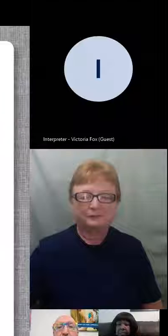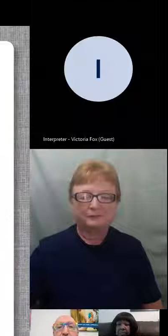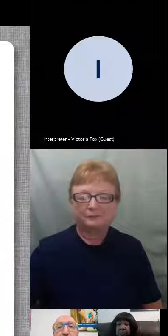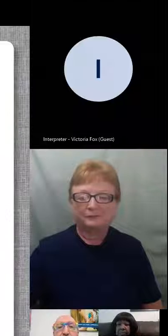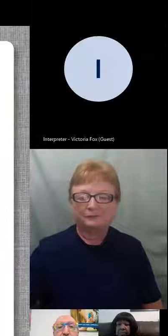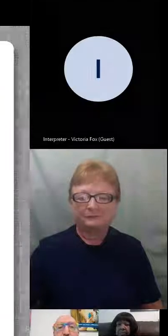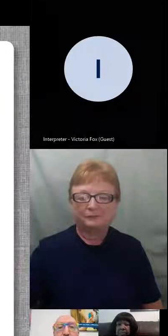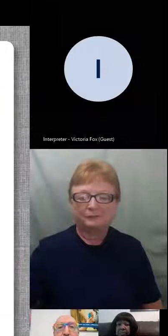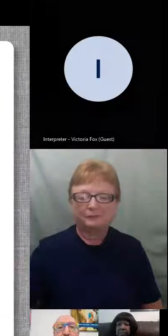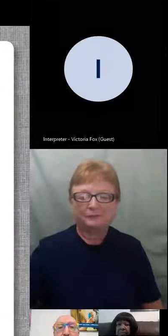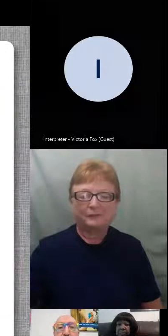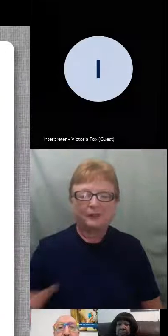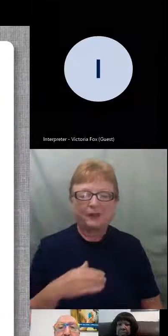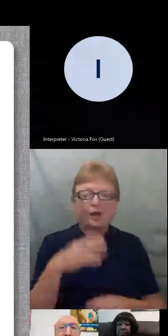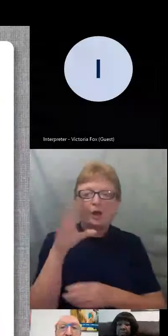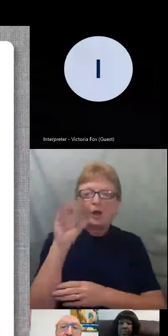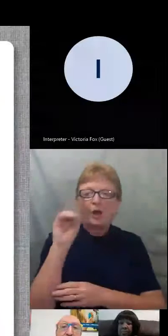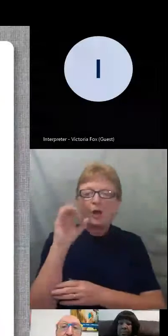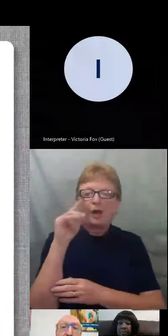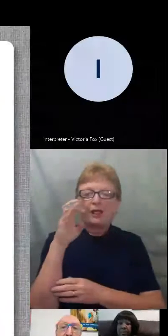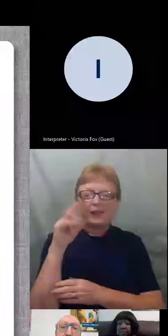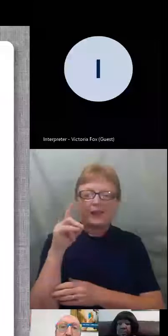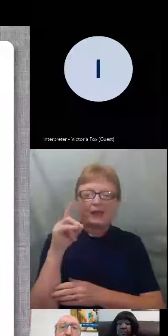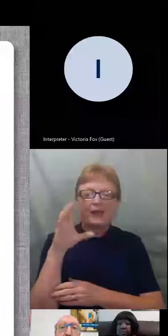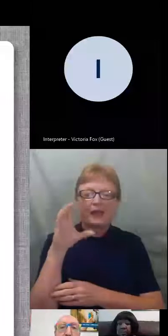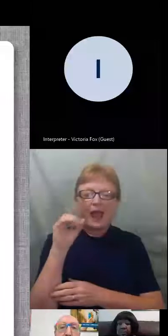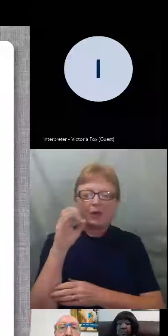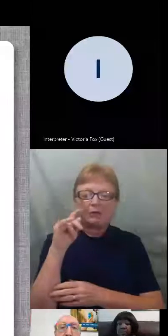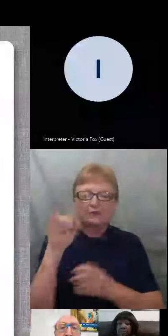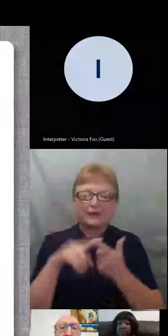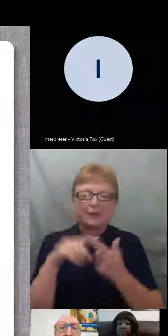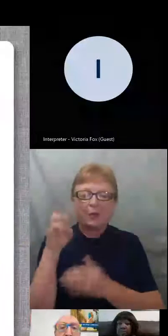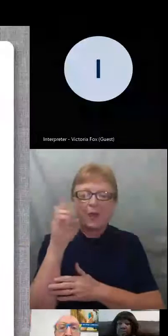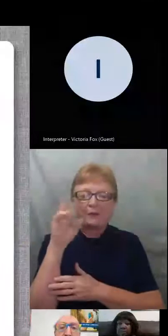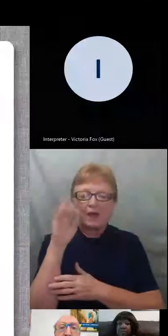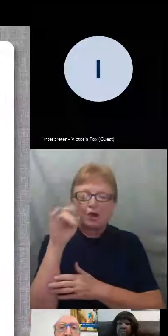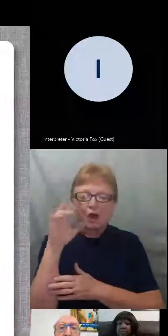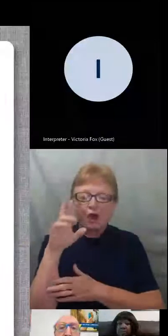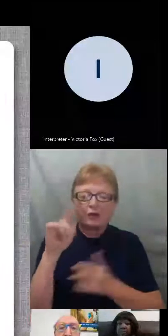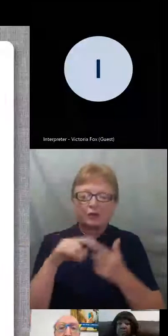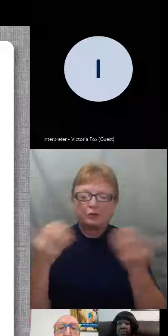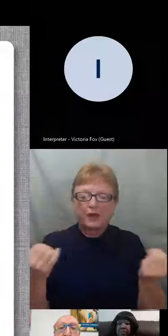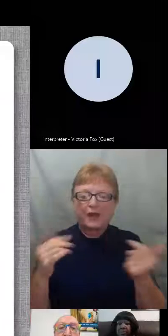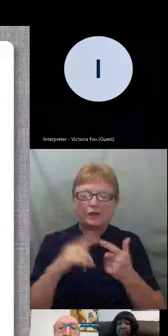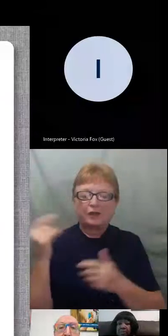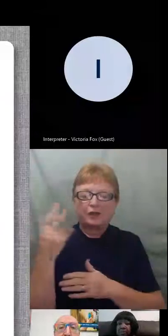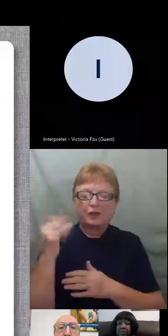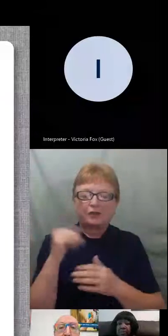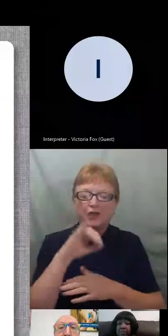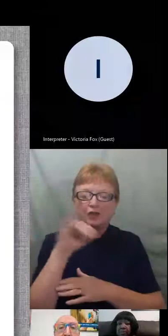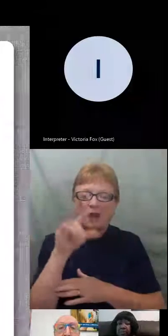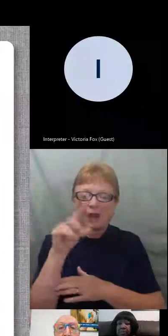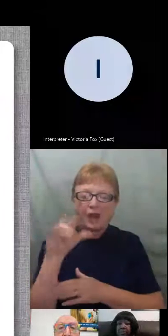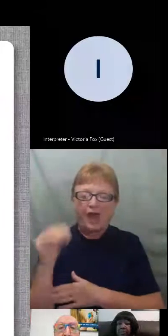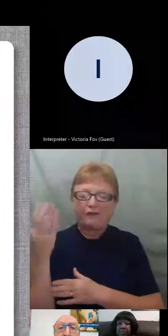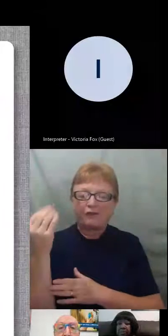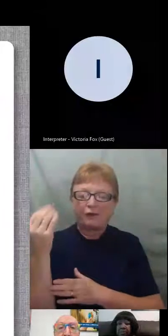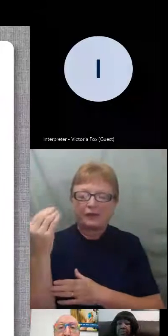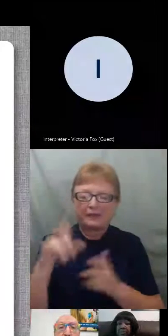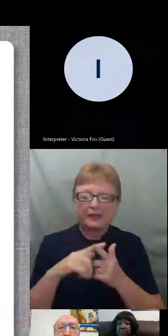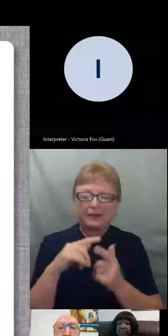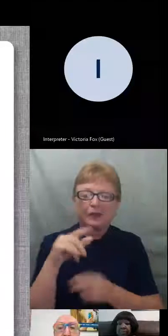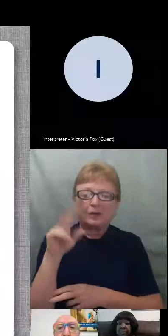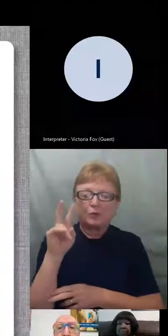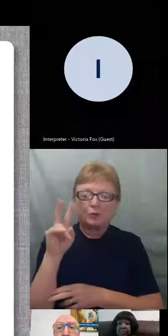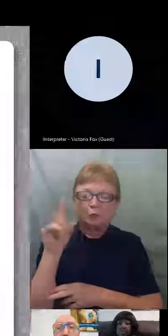Oakland Community Health Network Voting and Advocacy Webinar. Today is Thursday, July 14th,